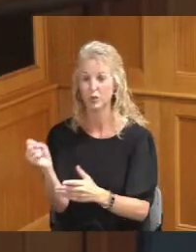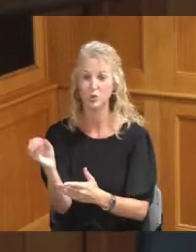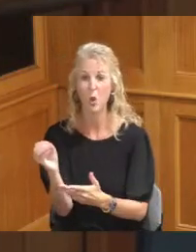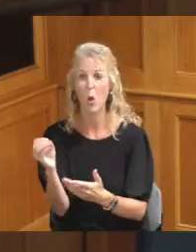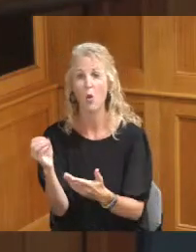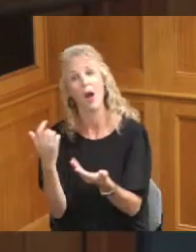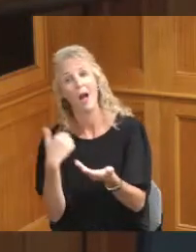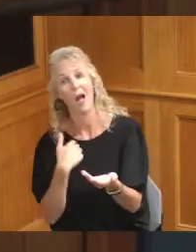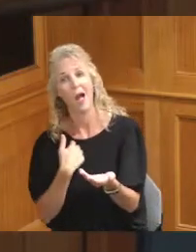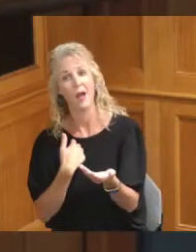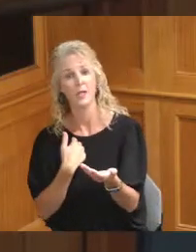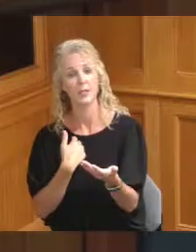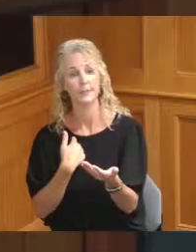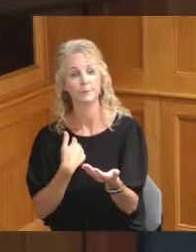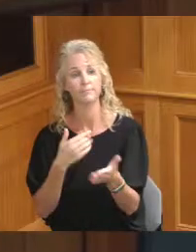I would just ask our